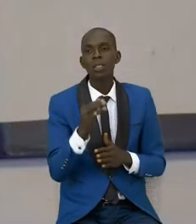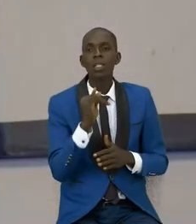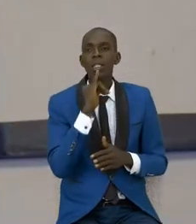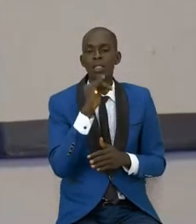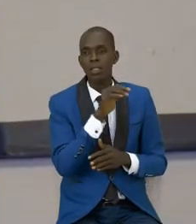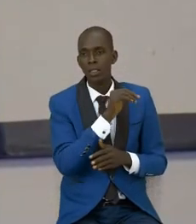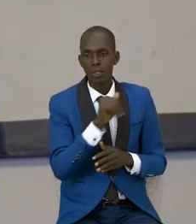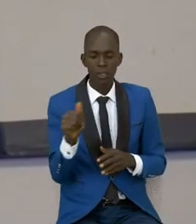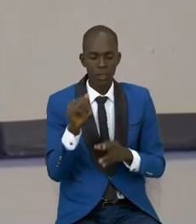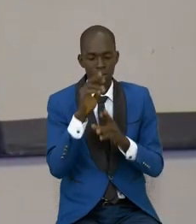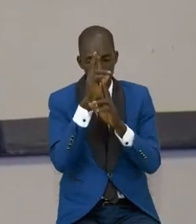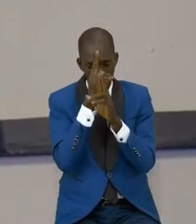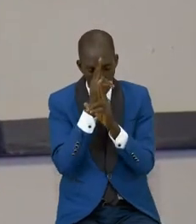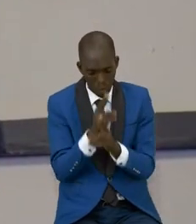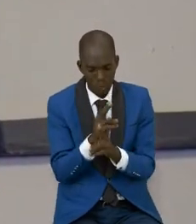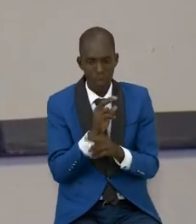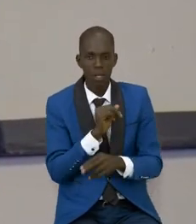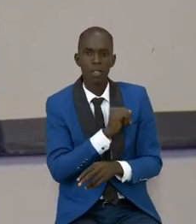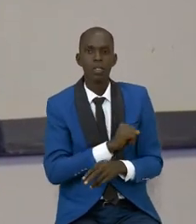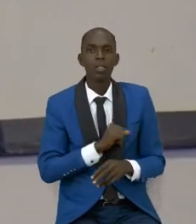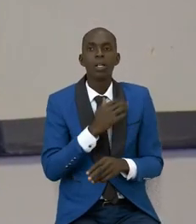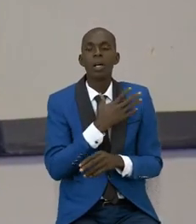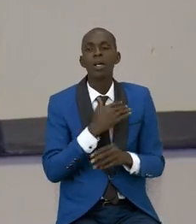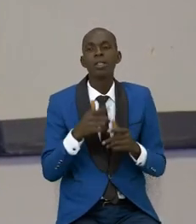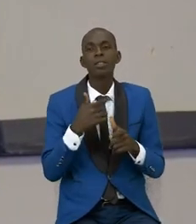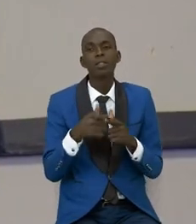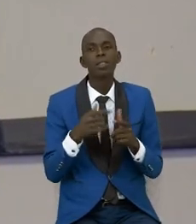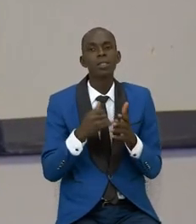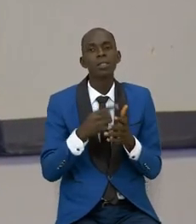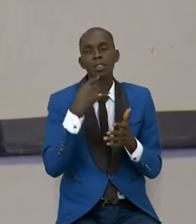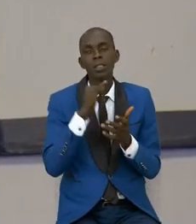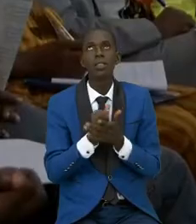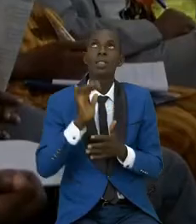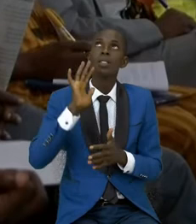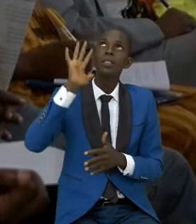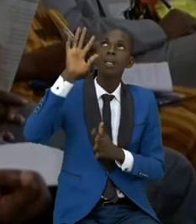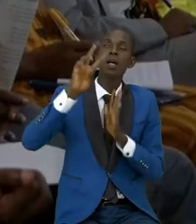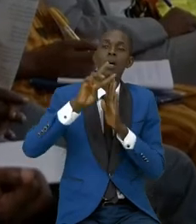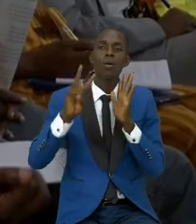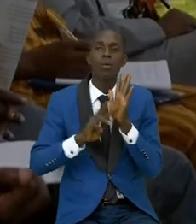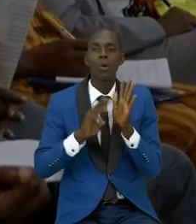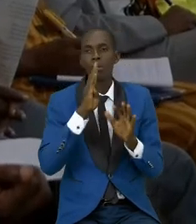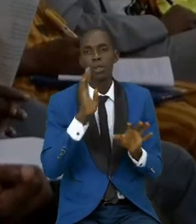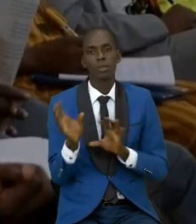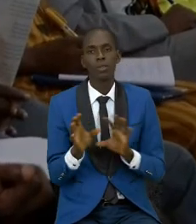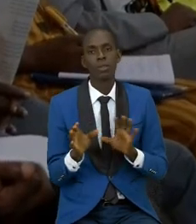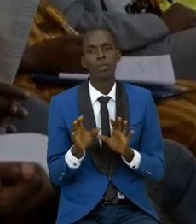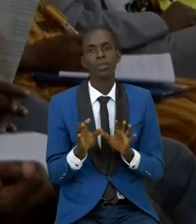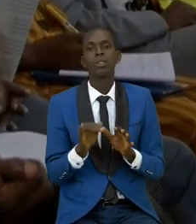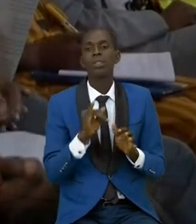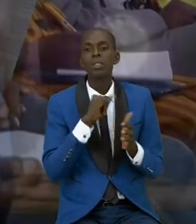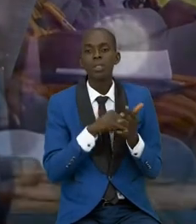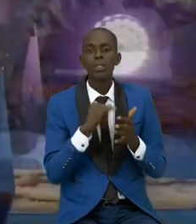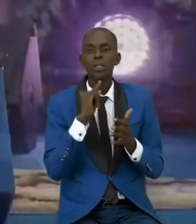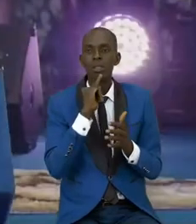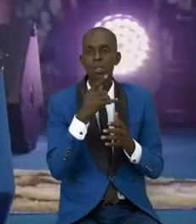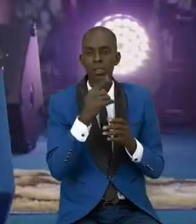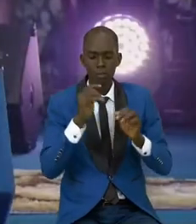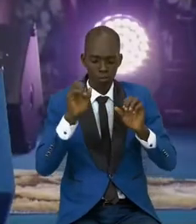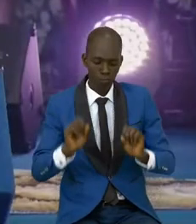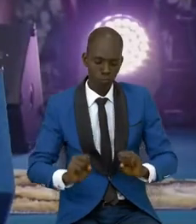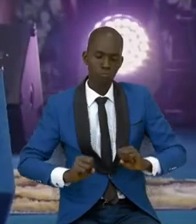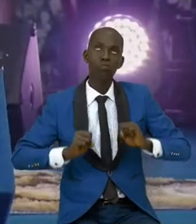reverent attitude. And then it says, thy will be done. It's a submissive